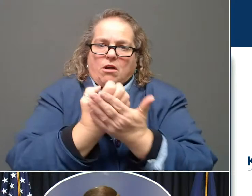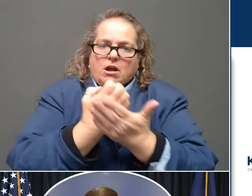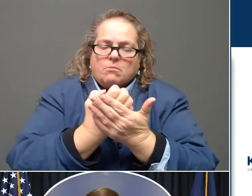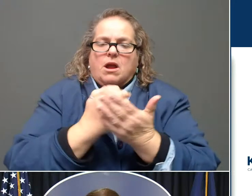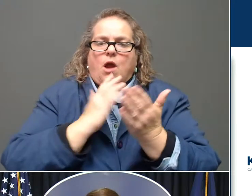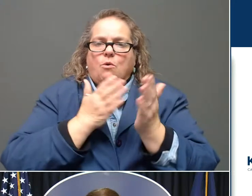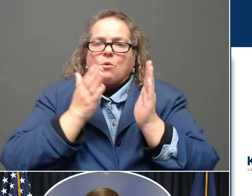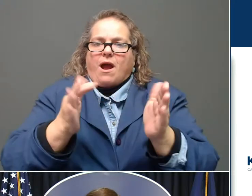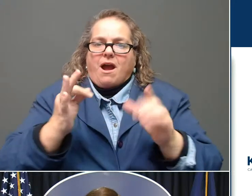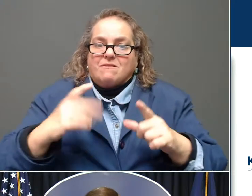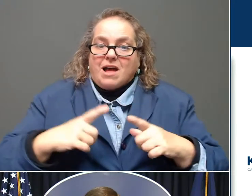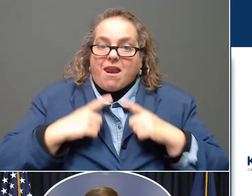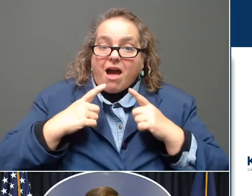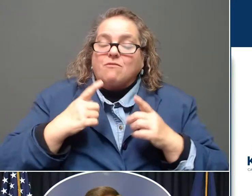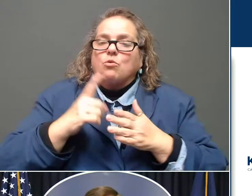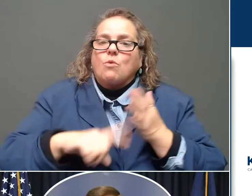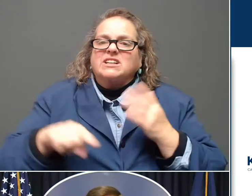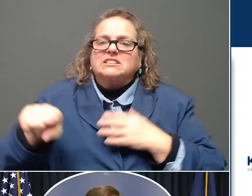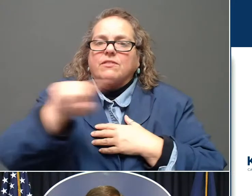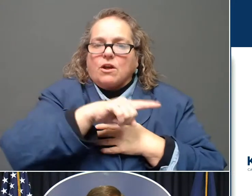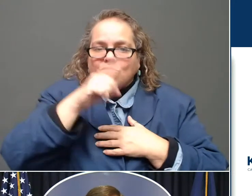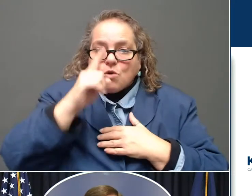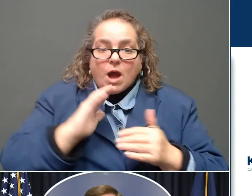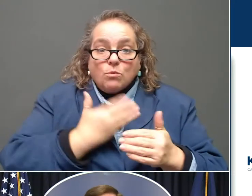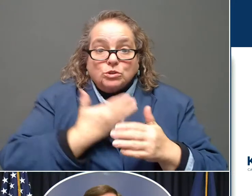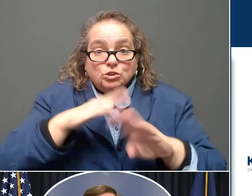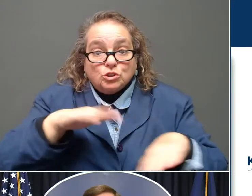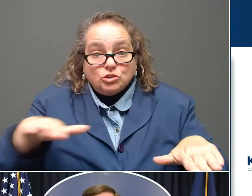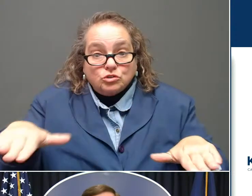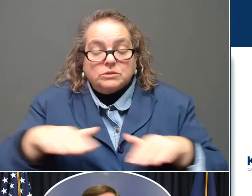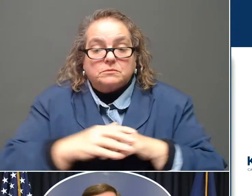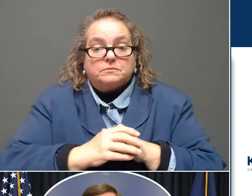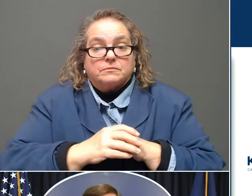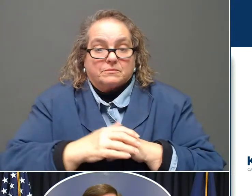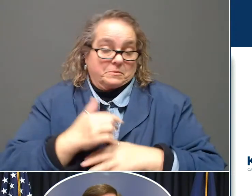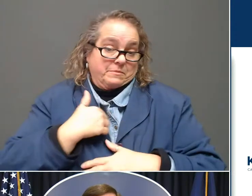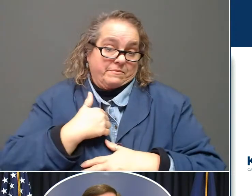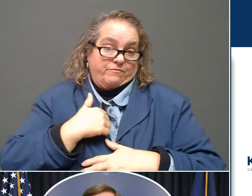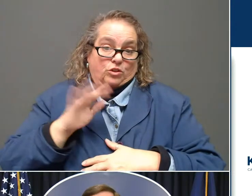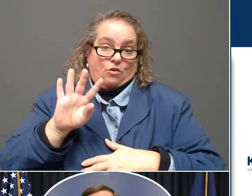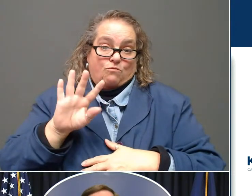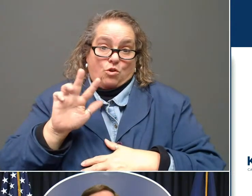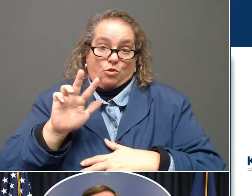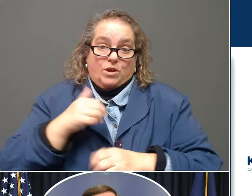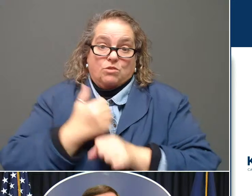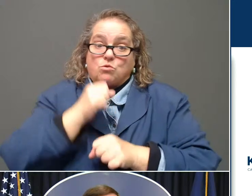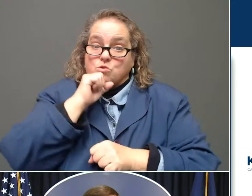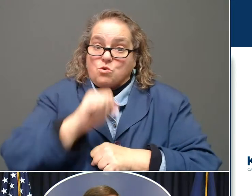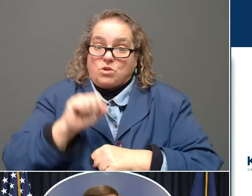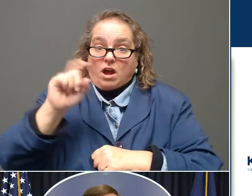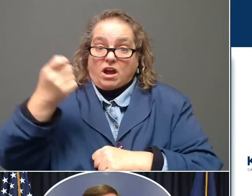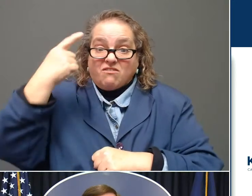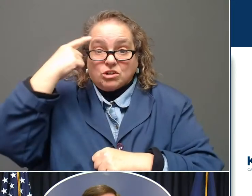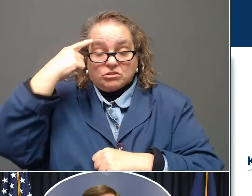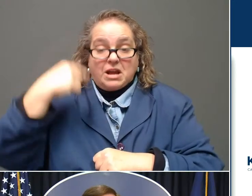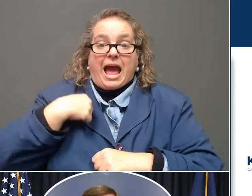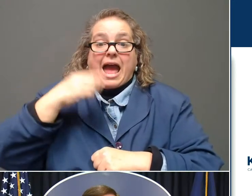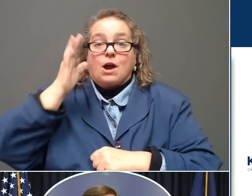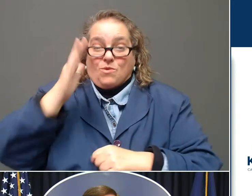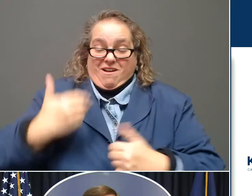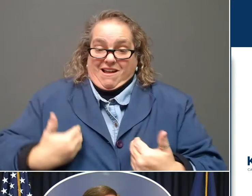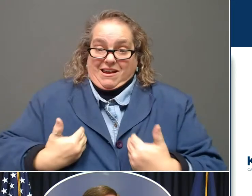out there for our children. I'm a 43-year-old governor. I'm going to live in and work in the